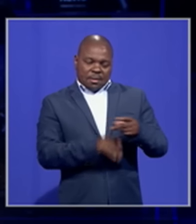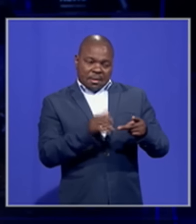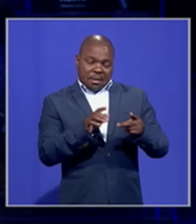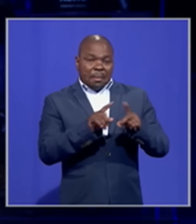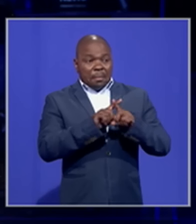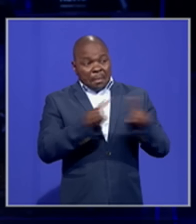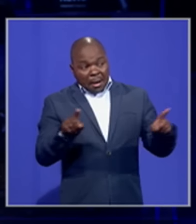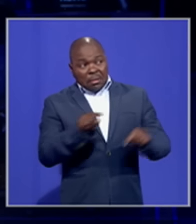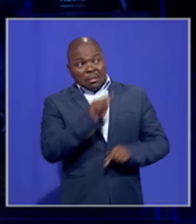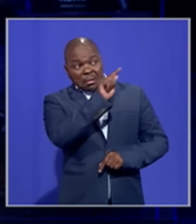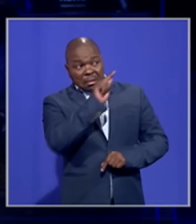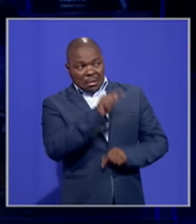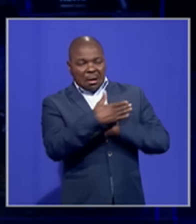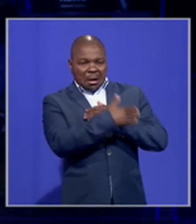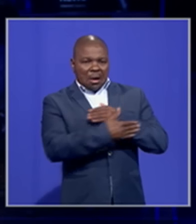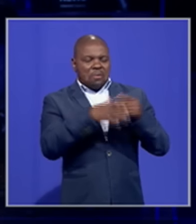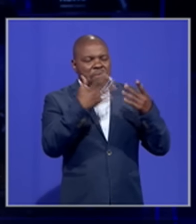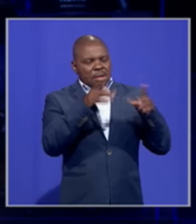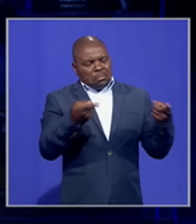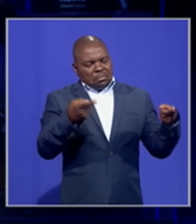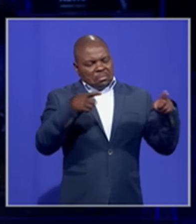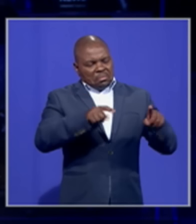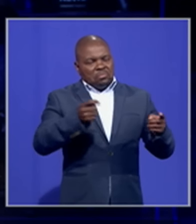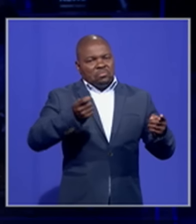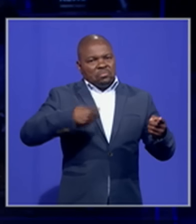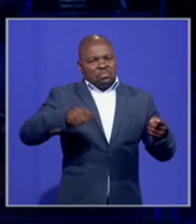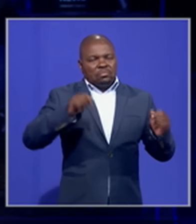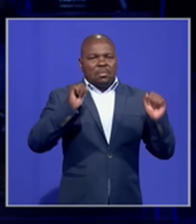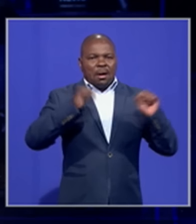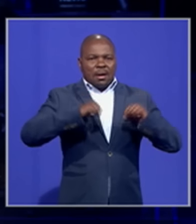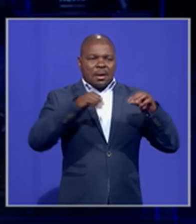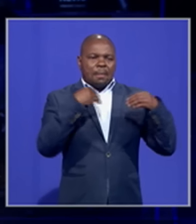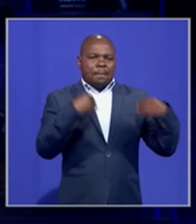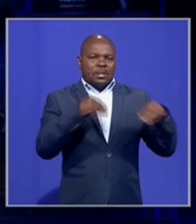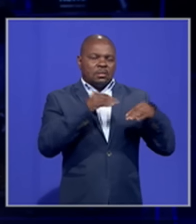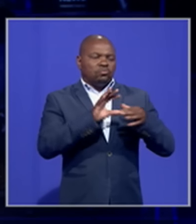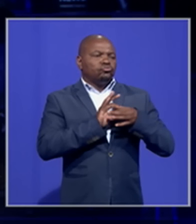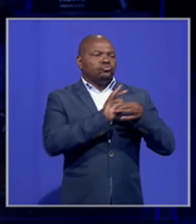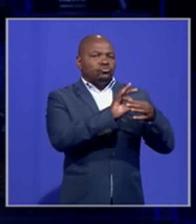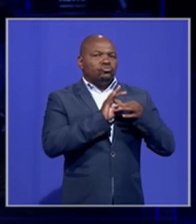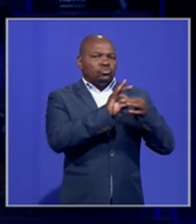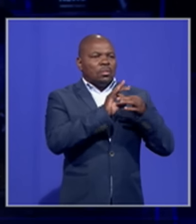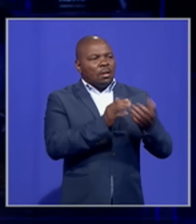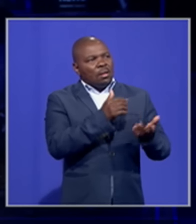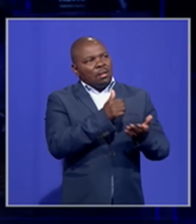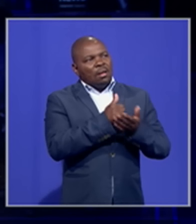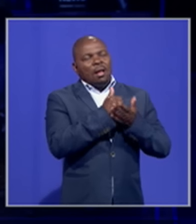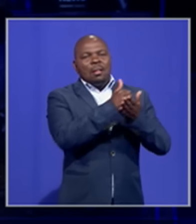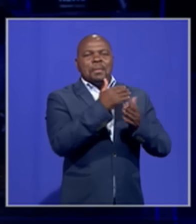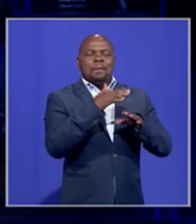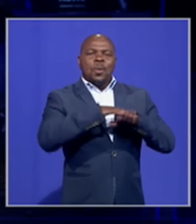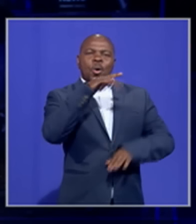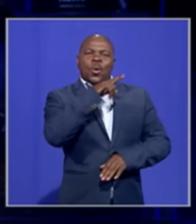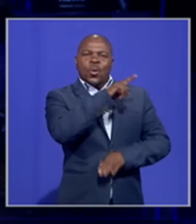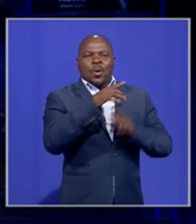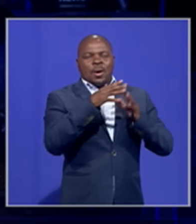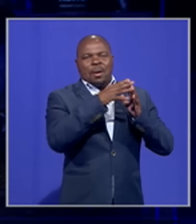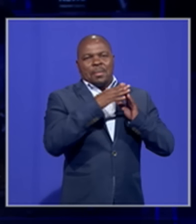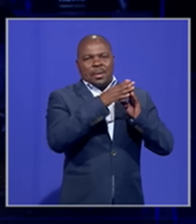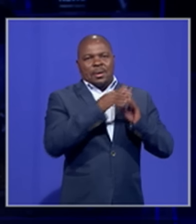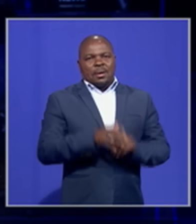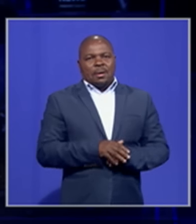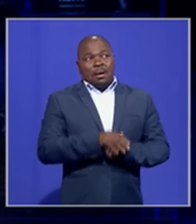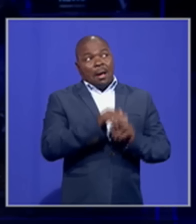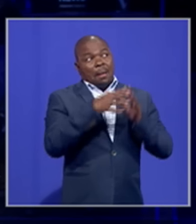hoja dinaha tsena di ne di saenetse tumellano ya kgobisano e ileng ya tswela America molemo ho feta Venezuela. America e tshwere mopresidente wa